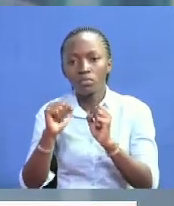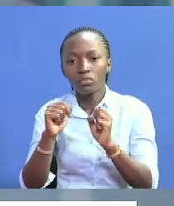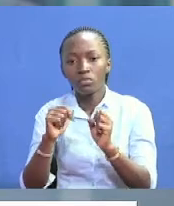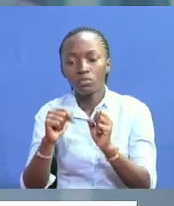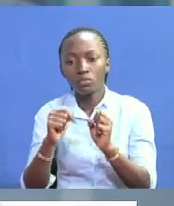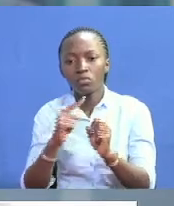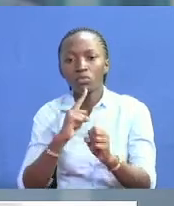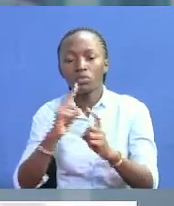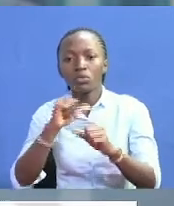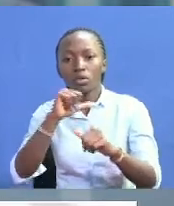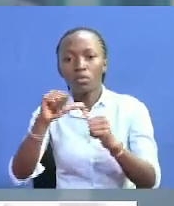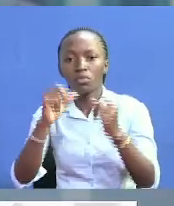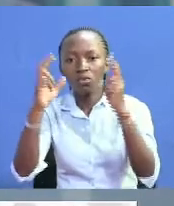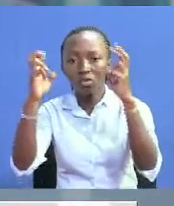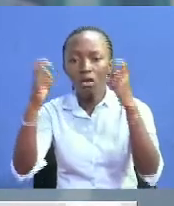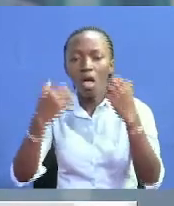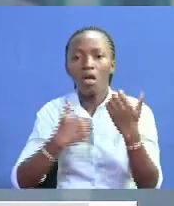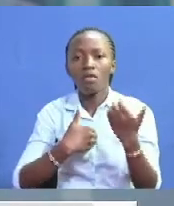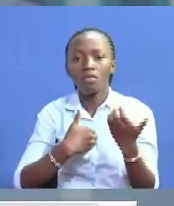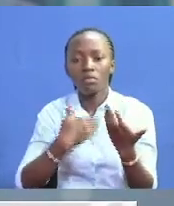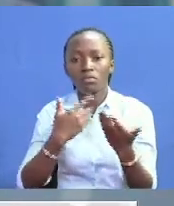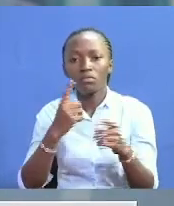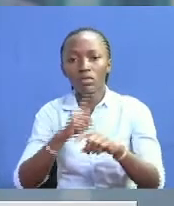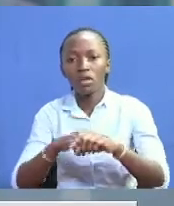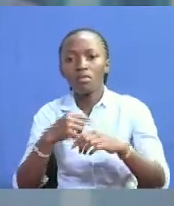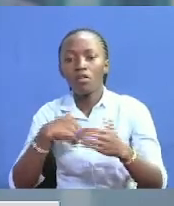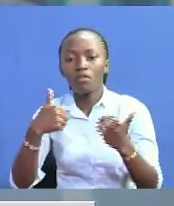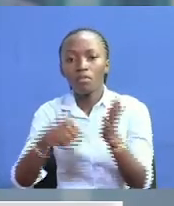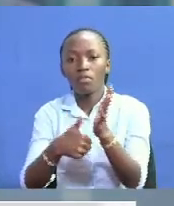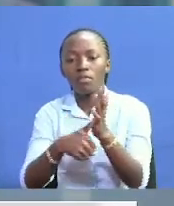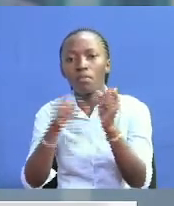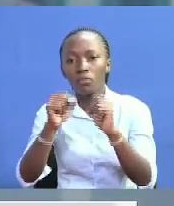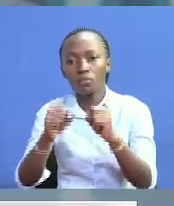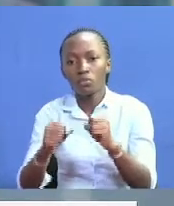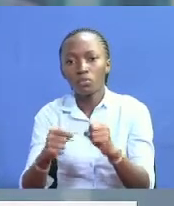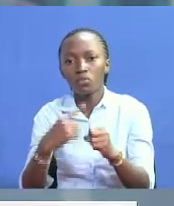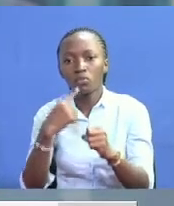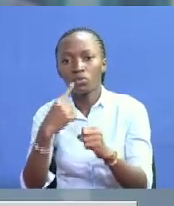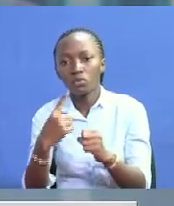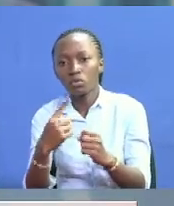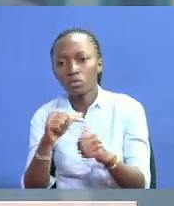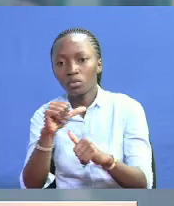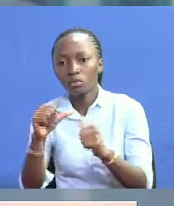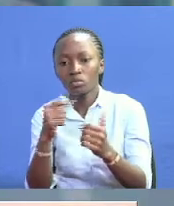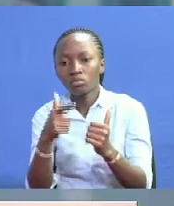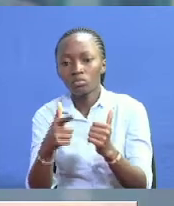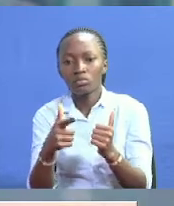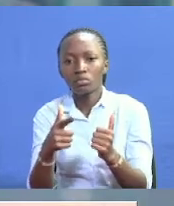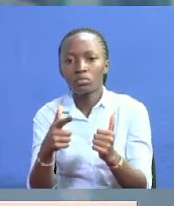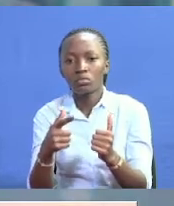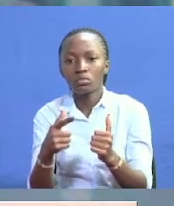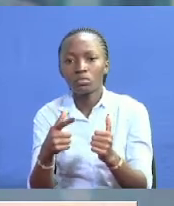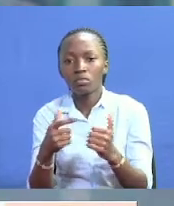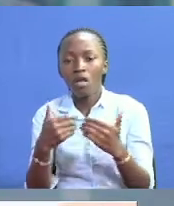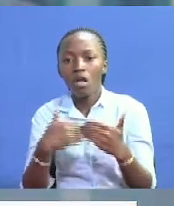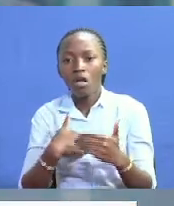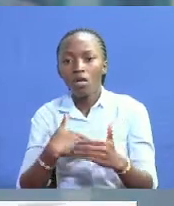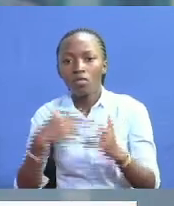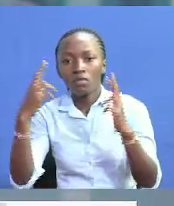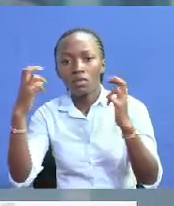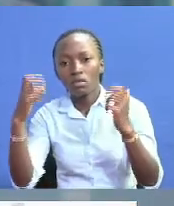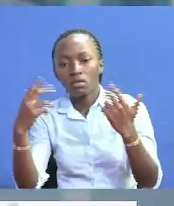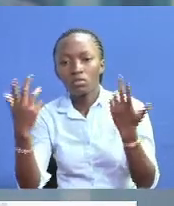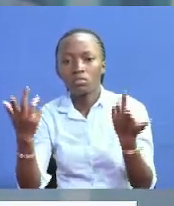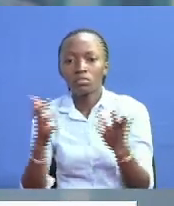Stand up and point out when things are not going in the direction we want to, and at least be able to bring out the solutions, bring out the ideas, because we